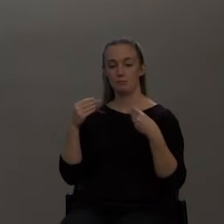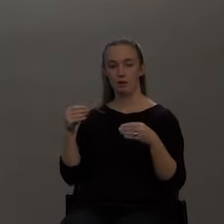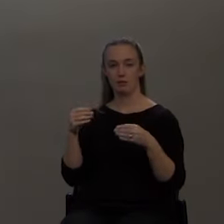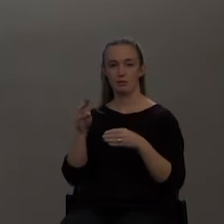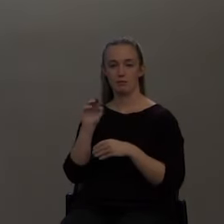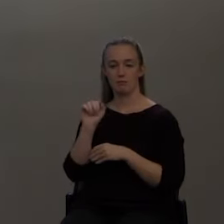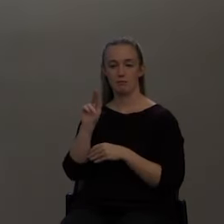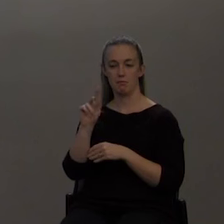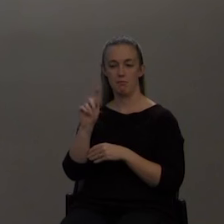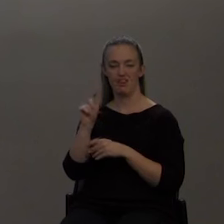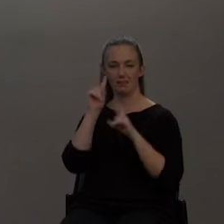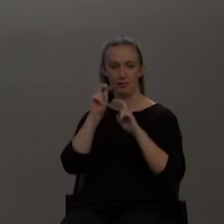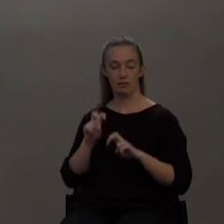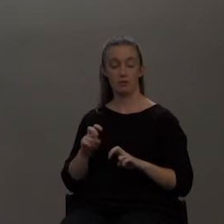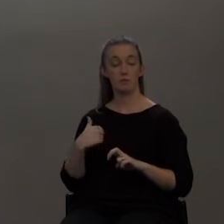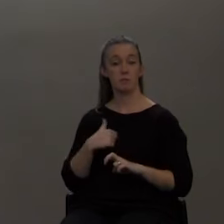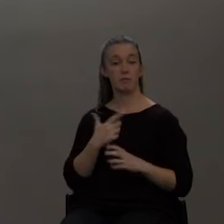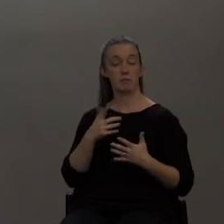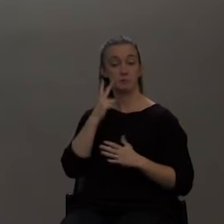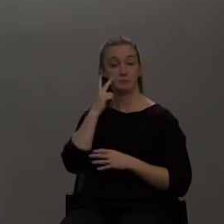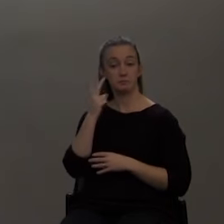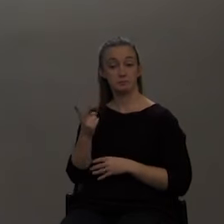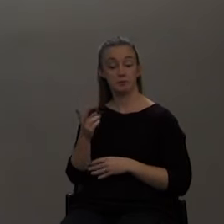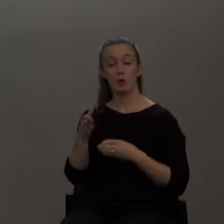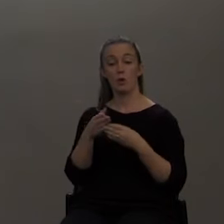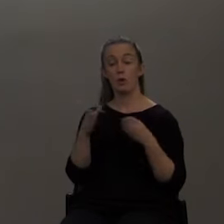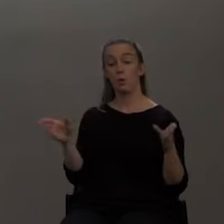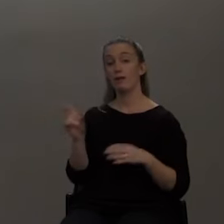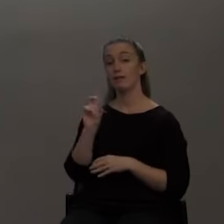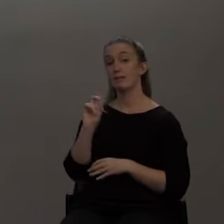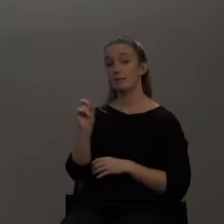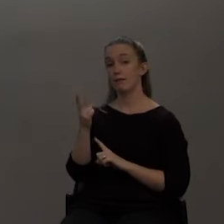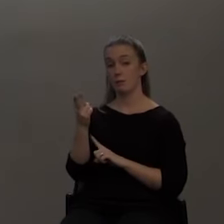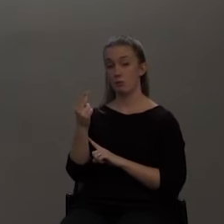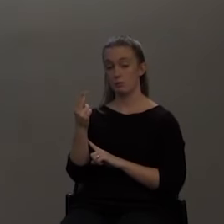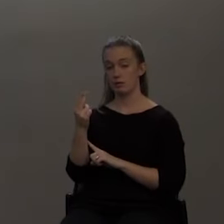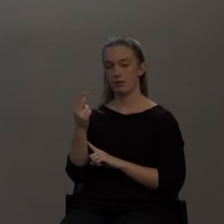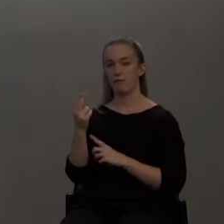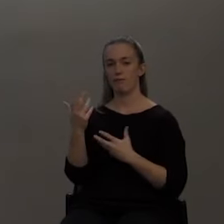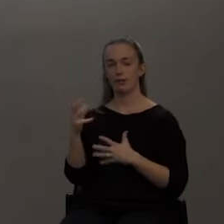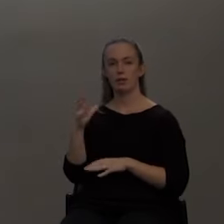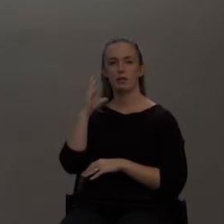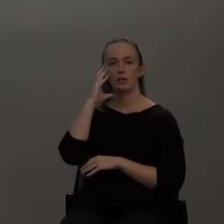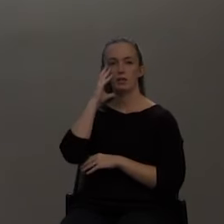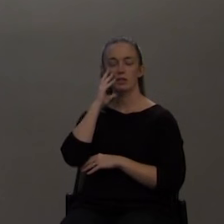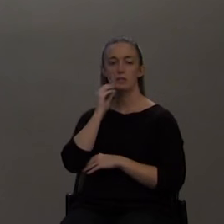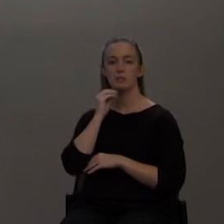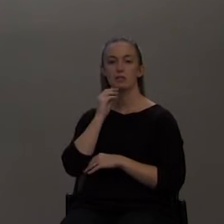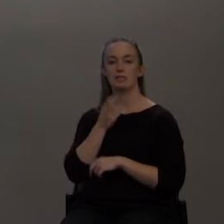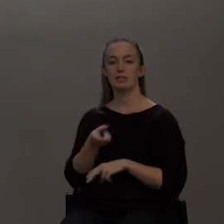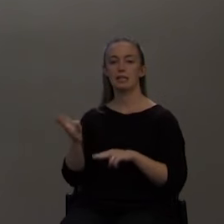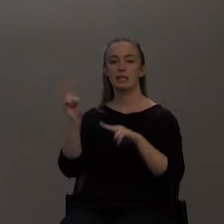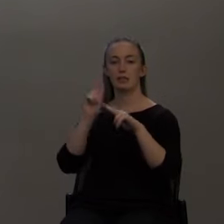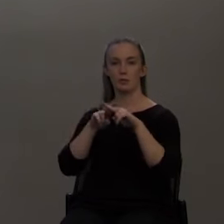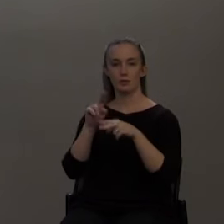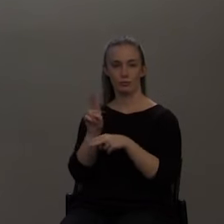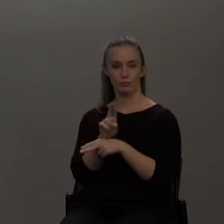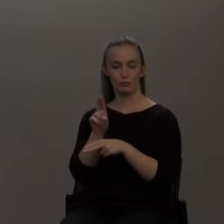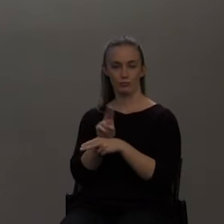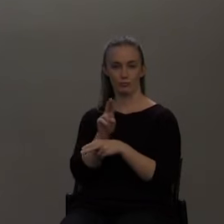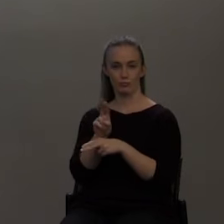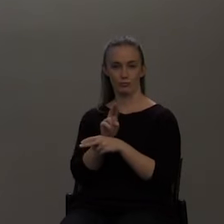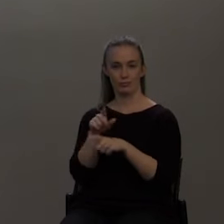And what we've seen is that overall Danville hotels have experienced an increase in occupancy